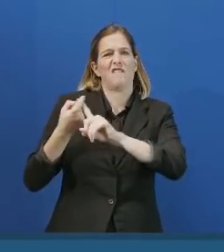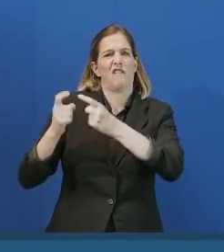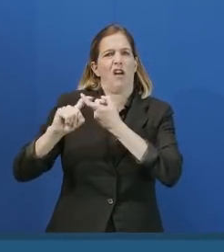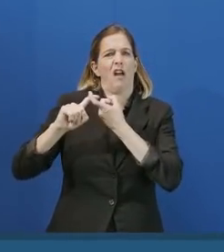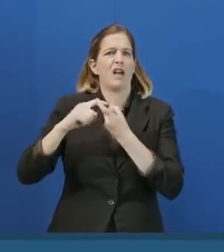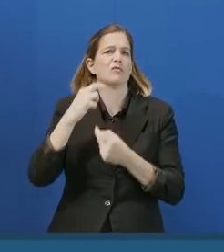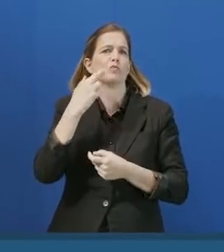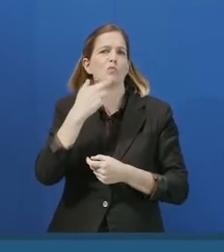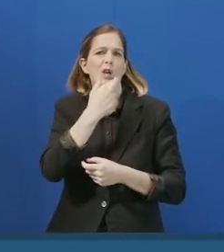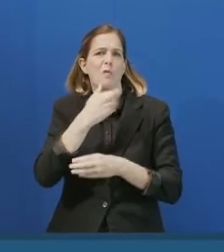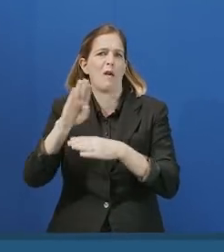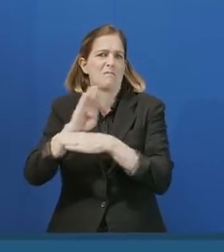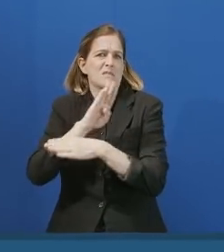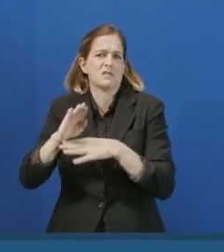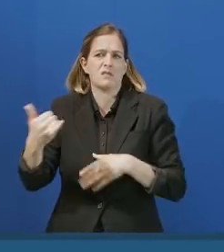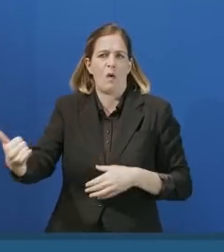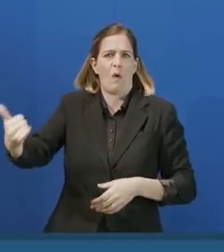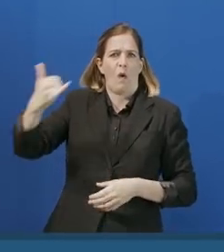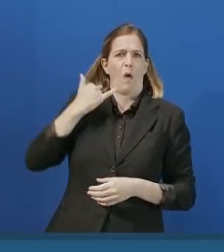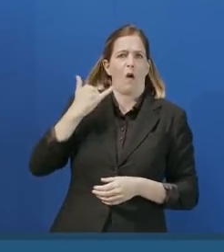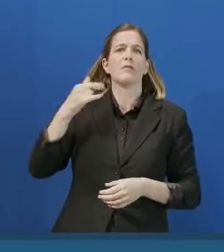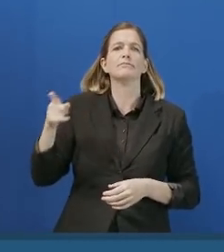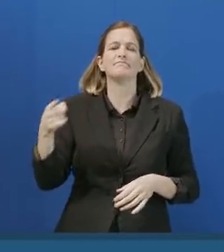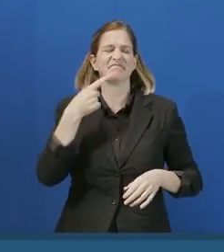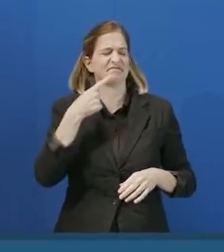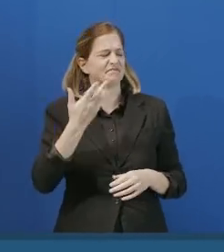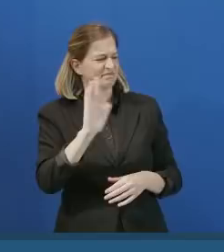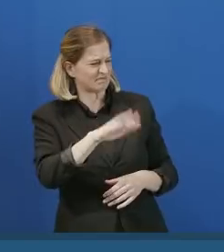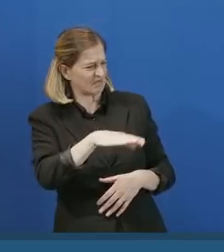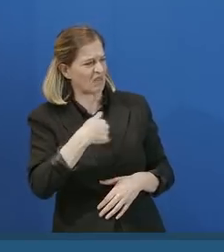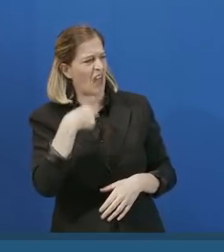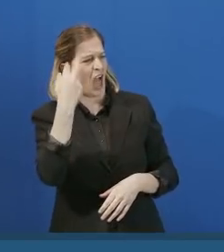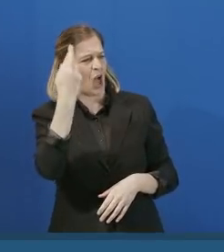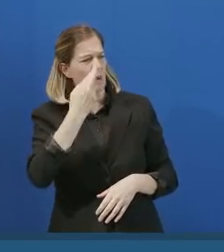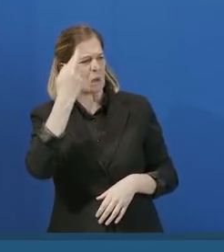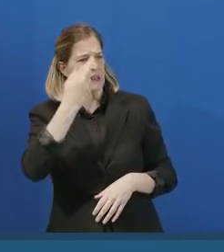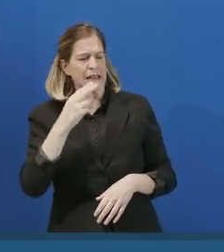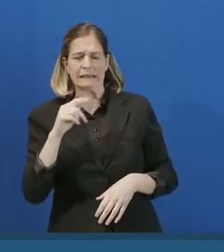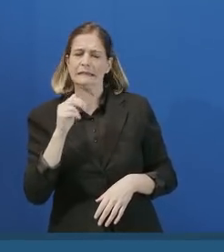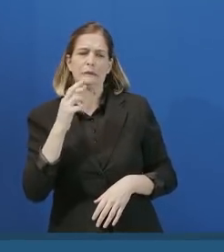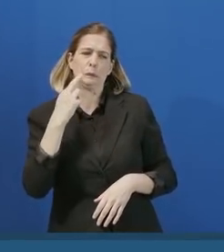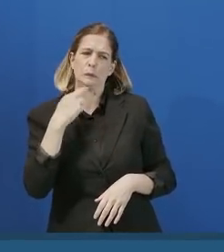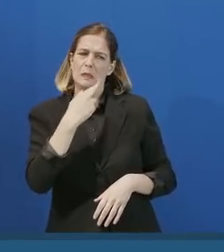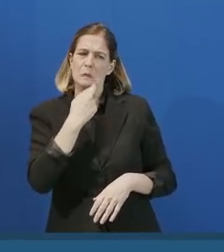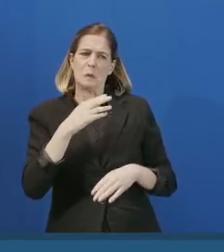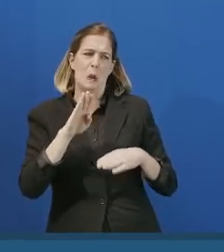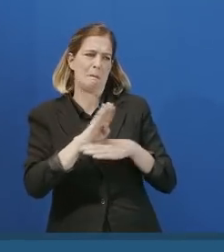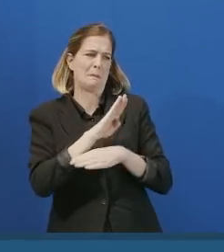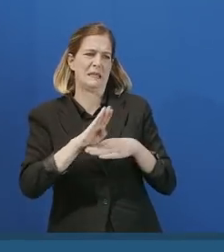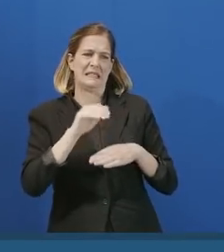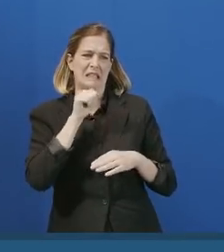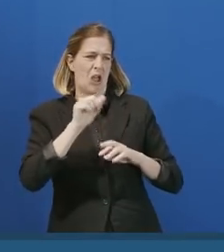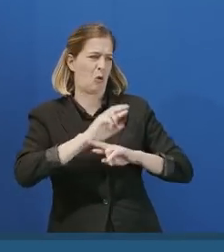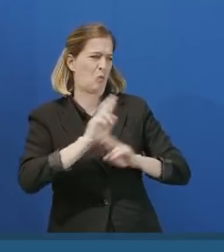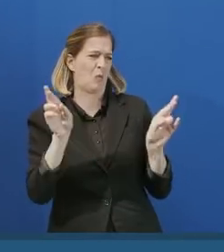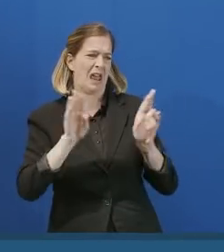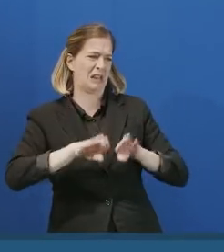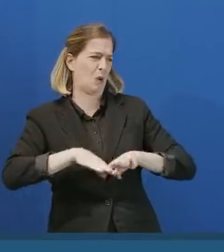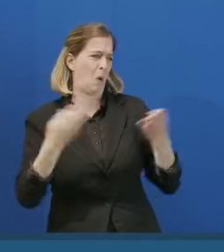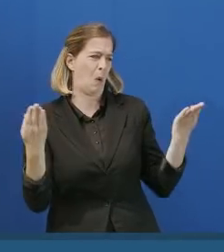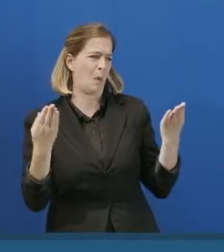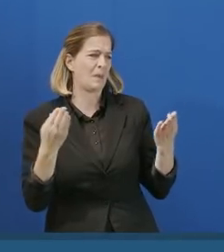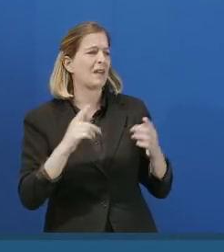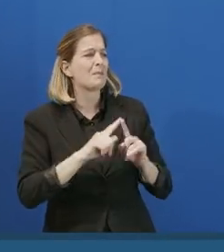I realize we're not ready in the restaurant industry to reopen today, but you've got to get other stuff